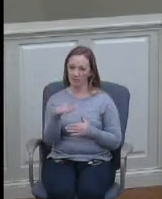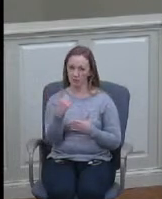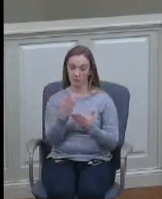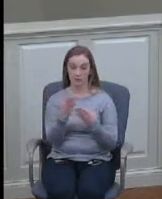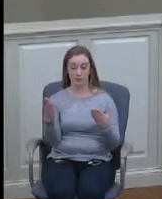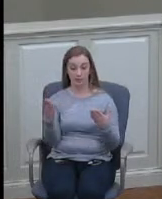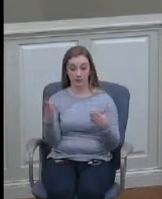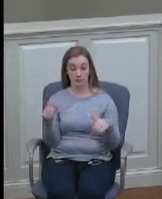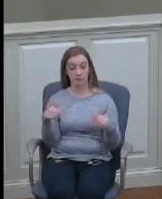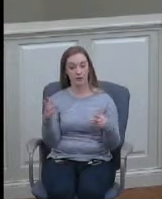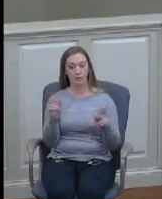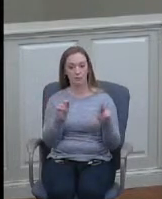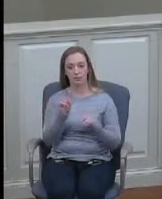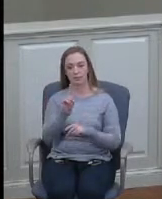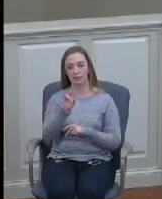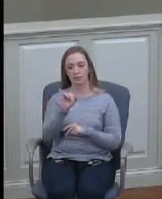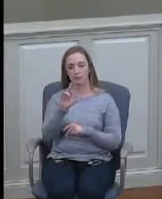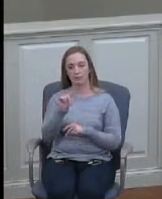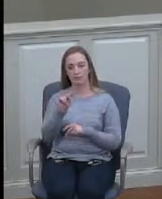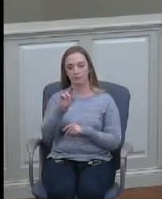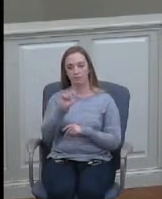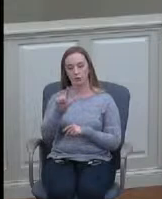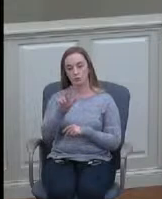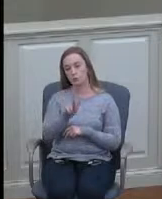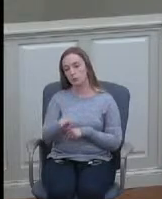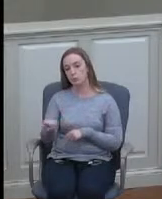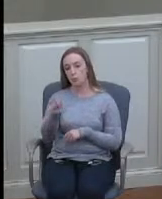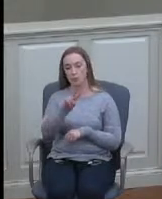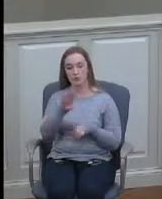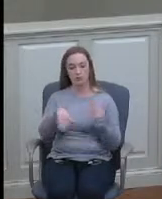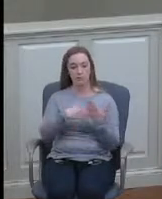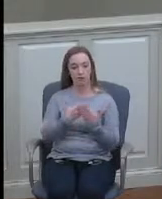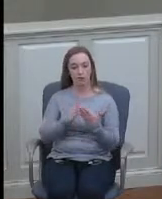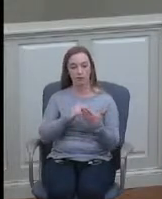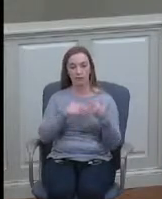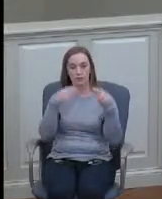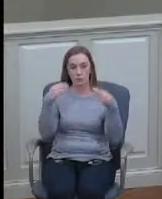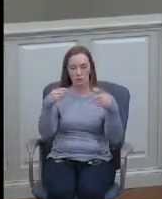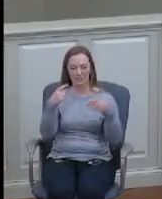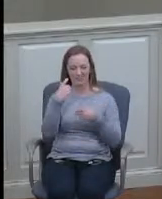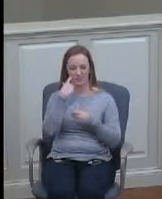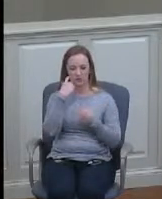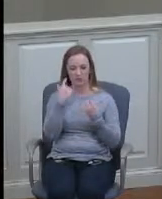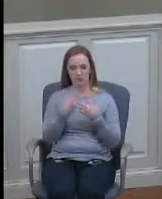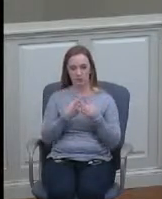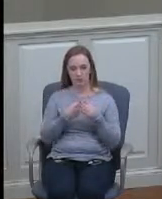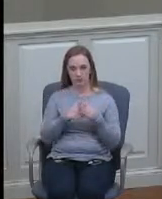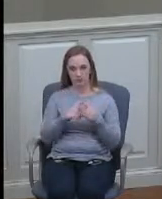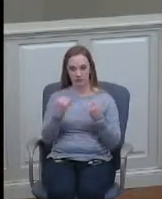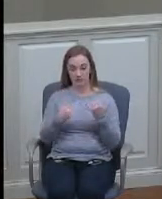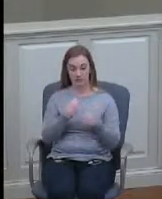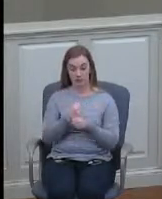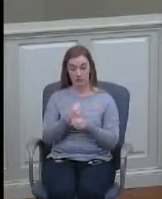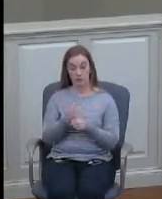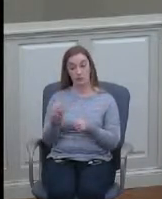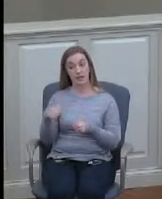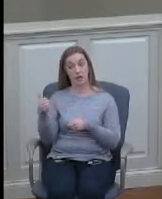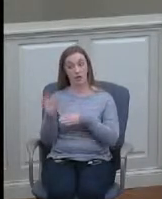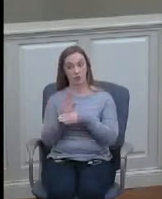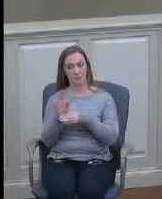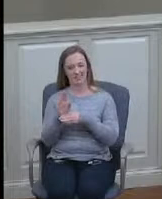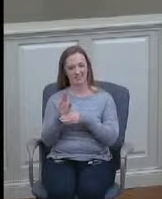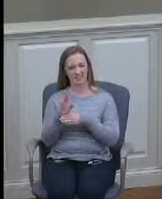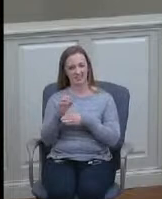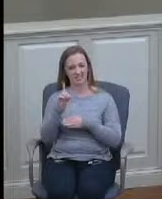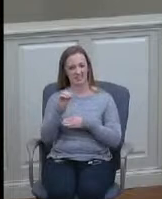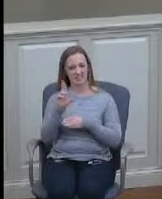giving people virtual tours of all of our stores. And what we started with this year is so the other businesses downtown, because sometimes